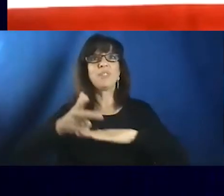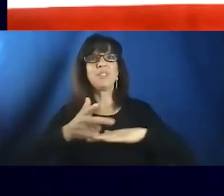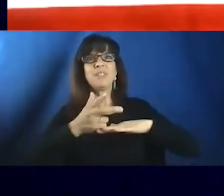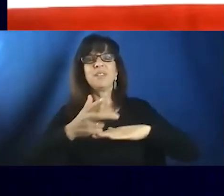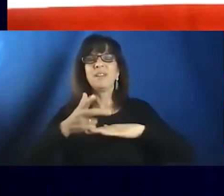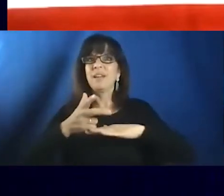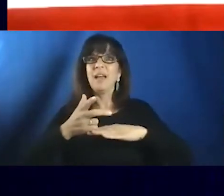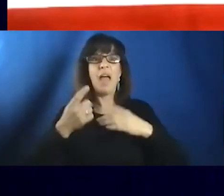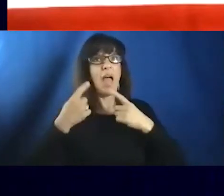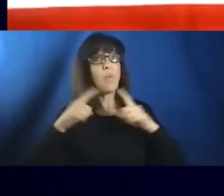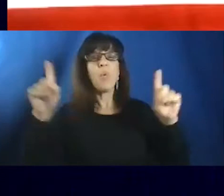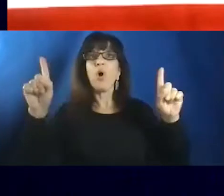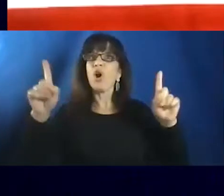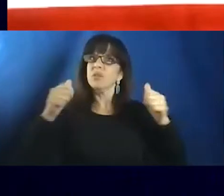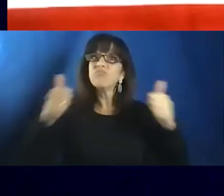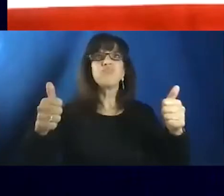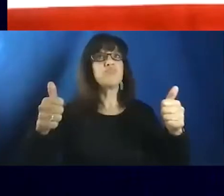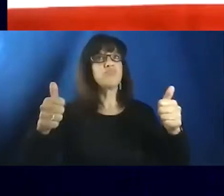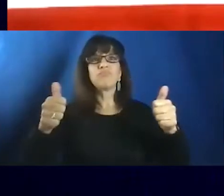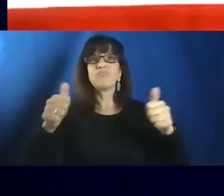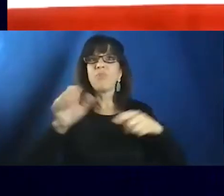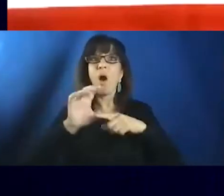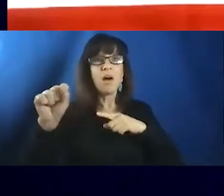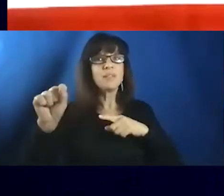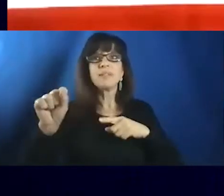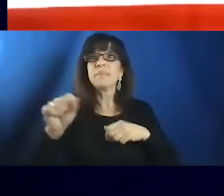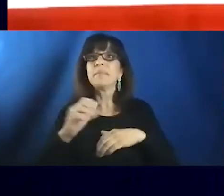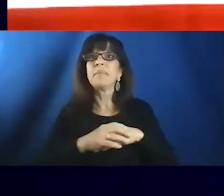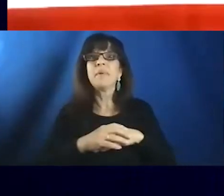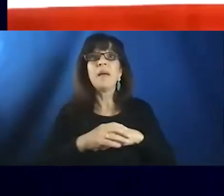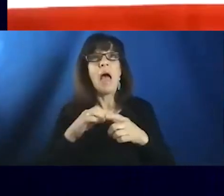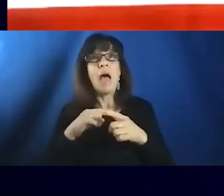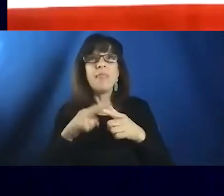well. And then we just worked on,